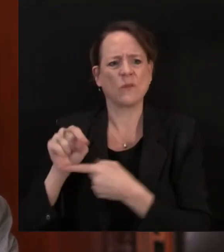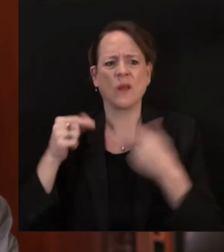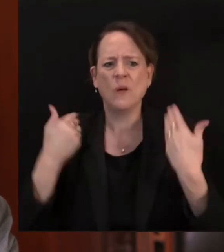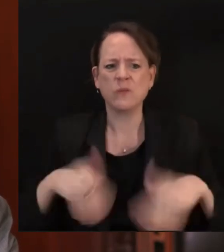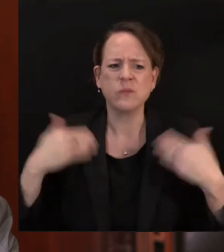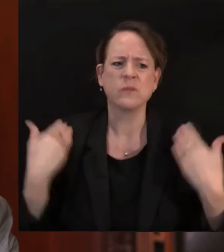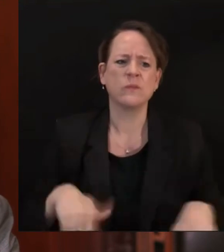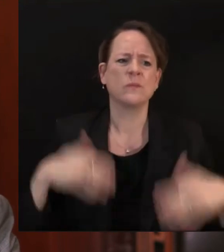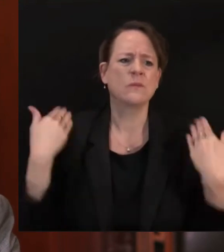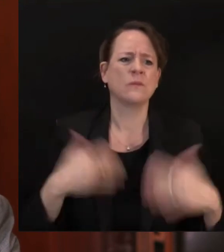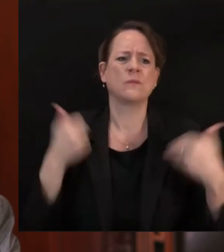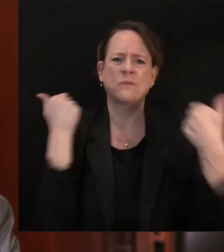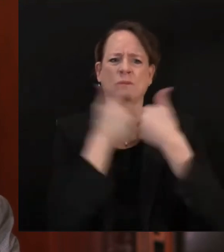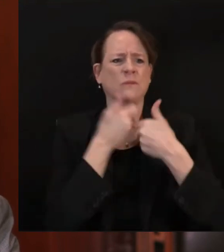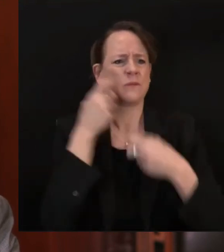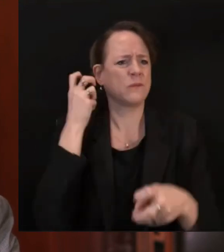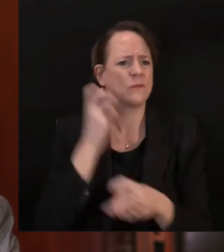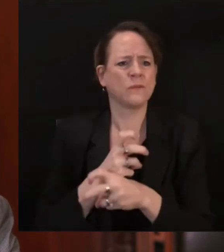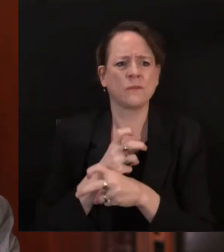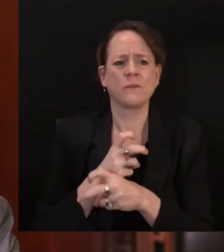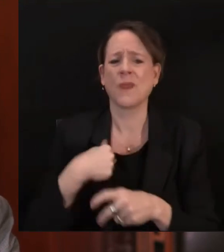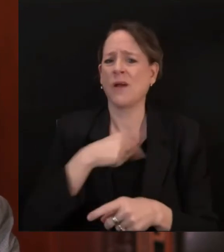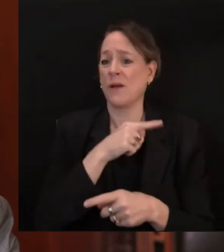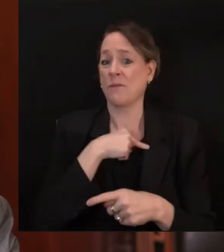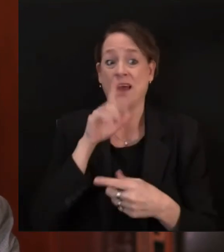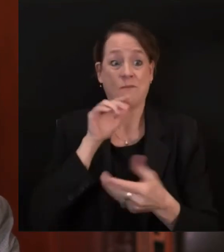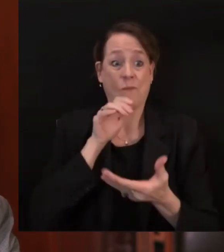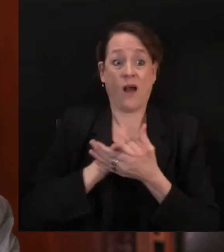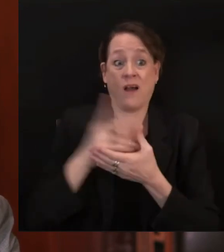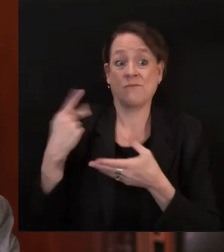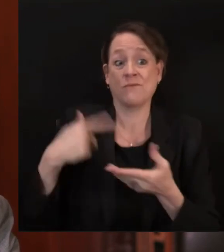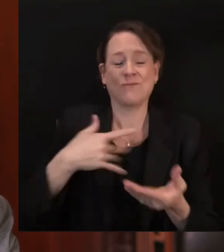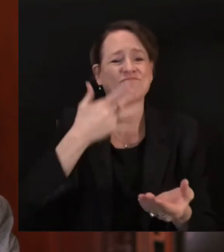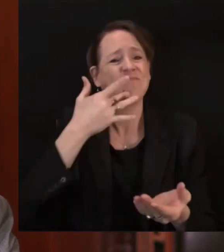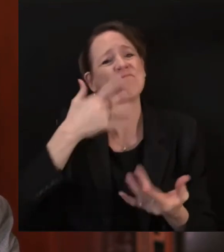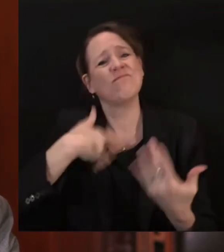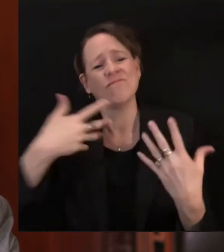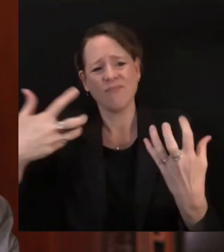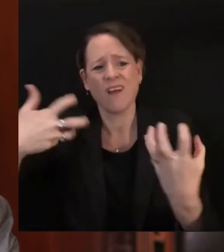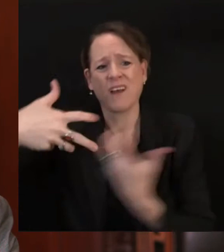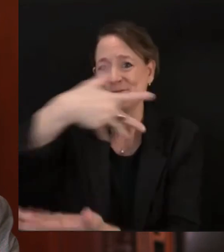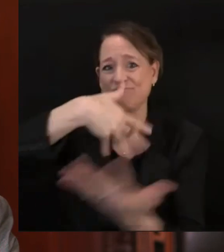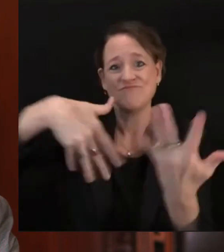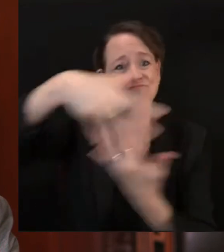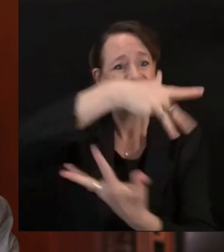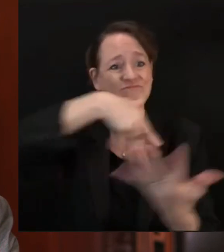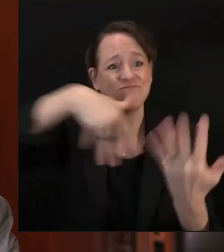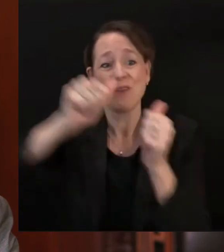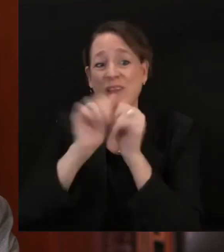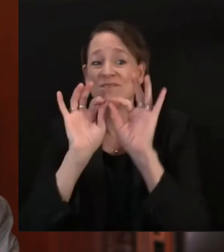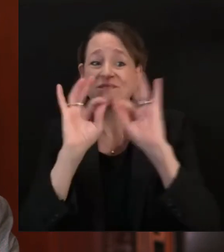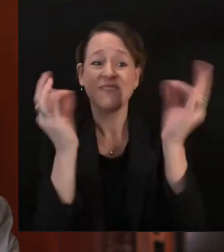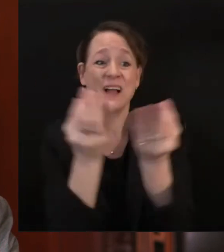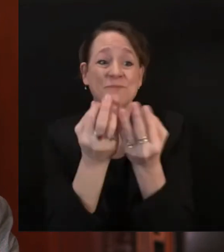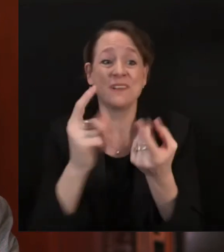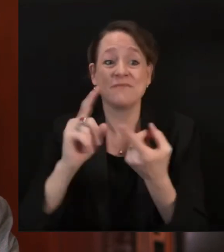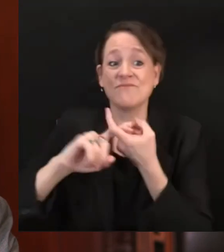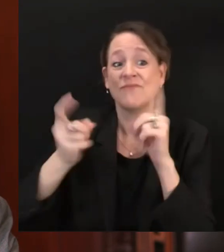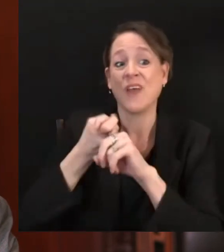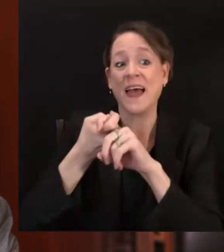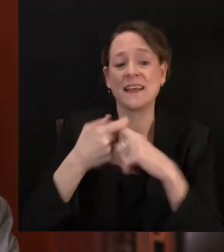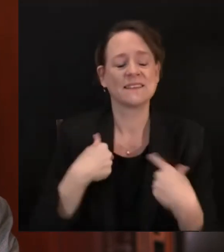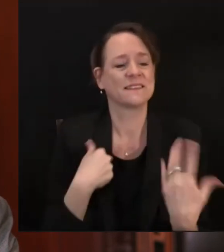and loved ones. But COVID-19 has not gone away, not even close. And while we can see the light at the end of the